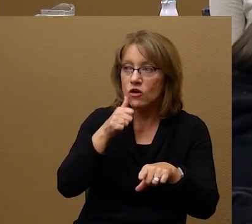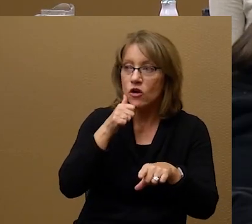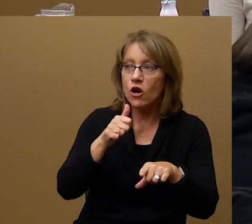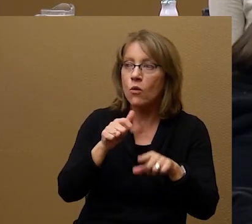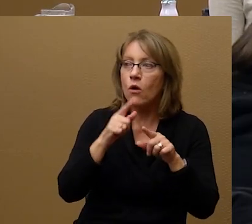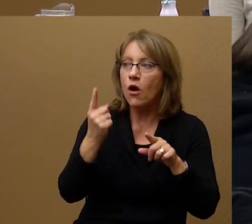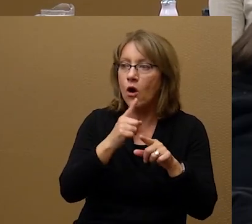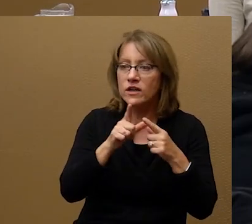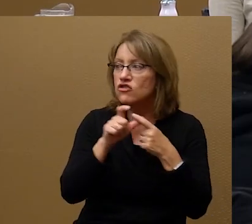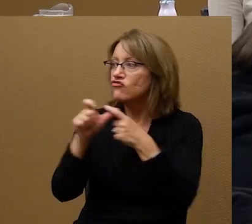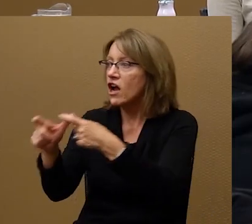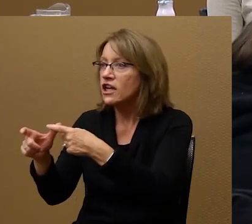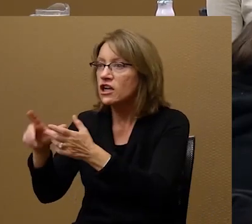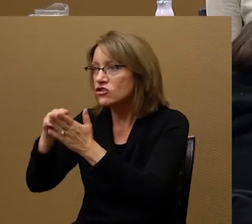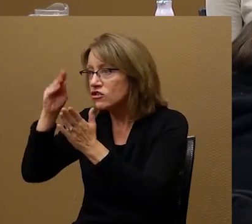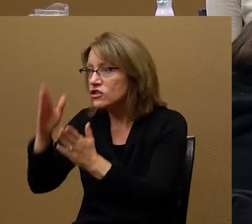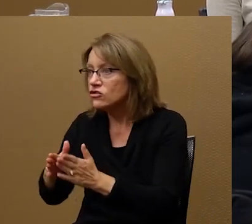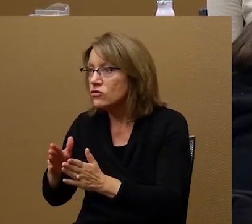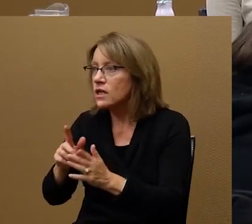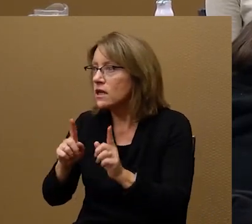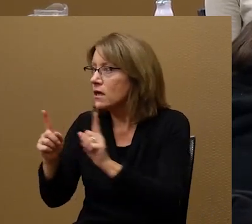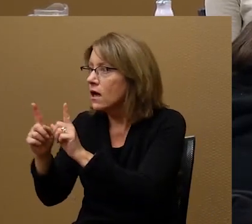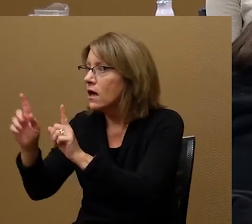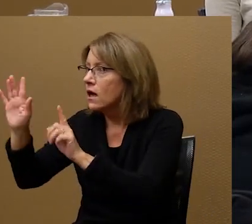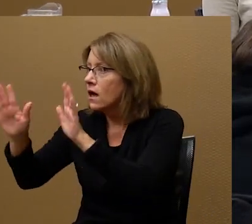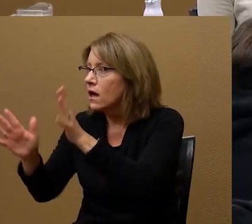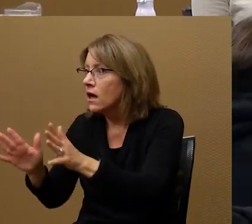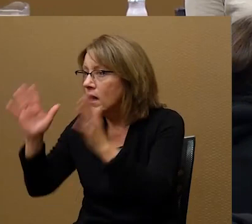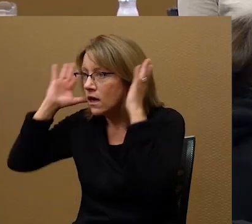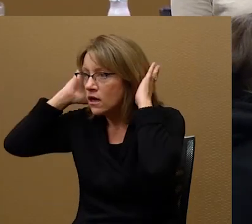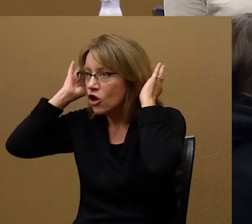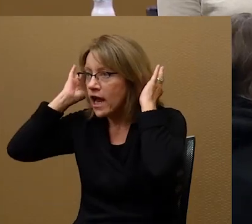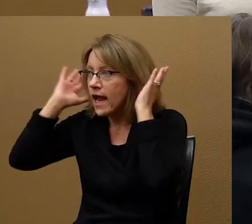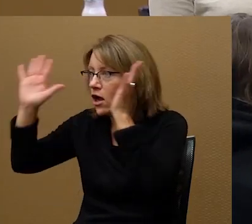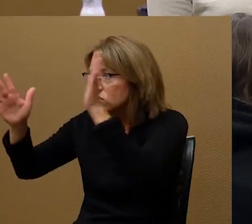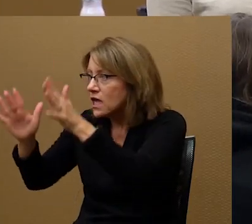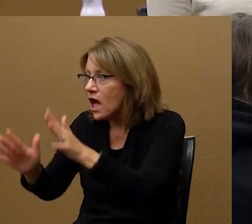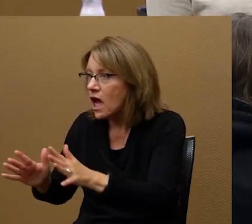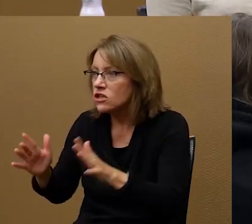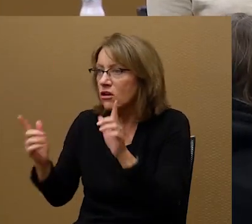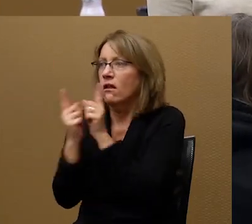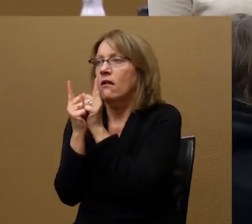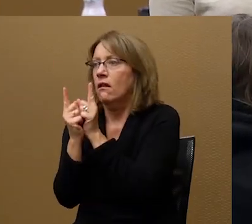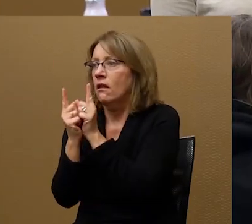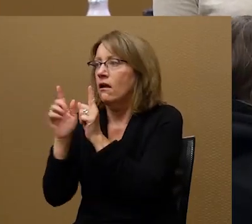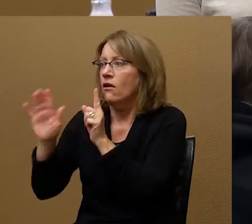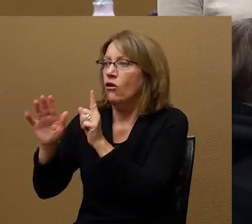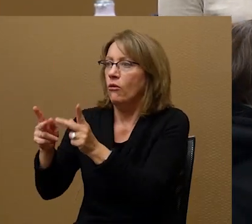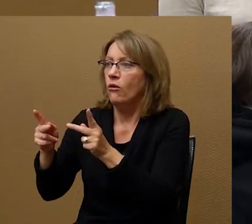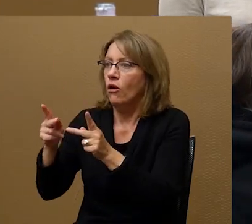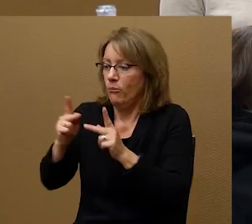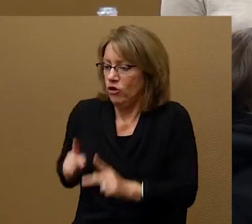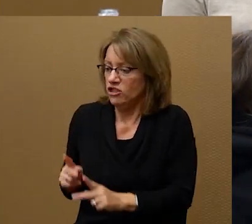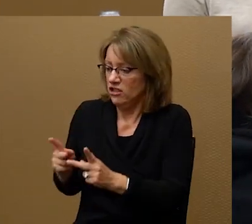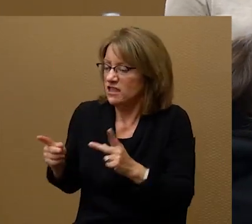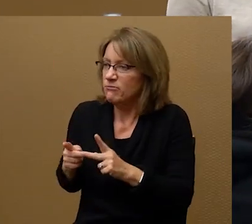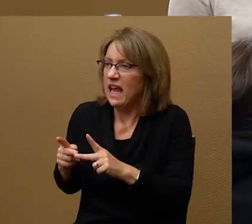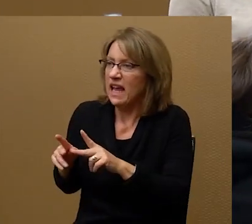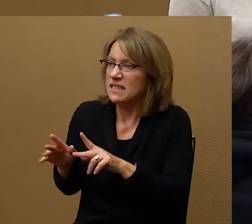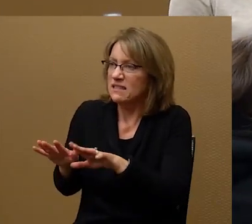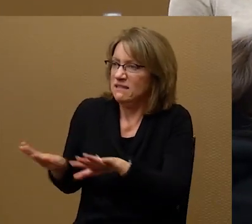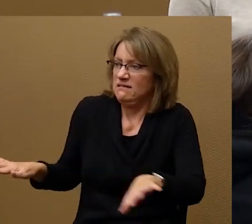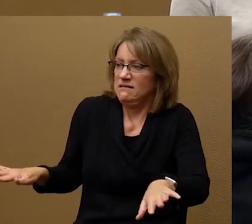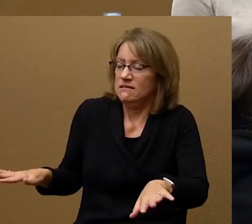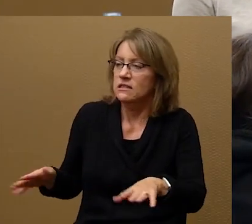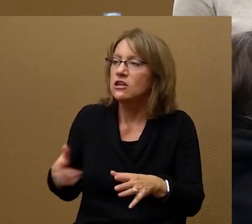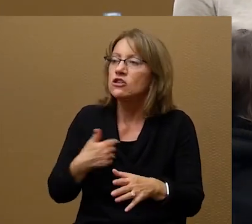to the student and inappropriately touch her hair, get in her personal space. It's happening in unstructured times during the day. So